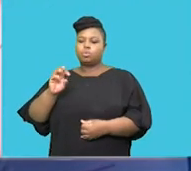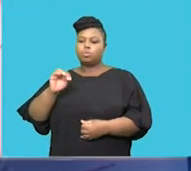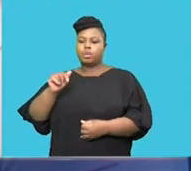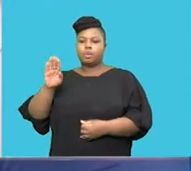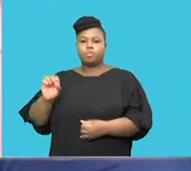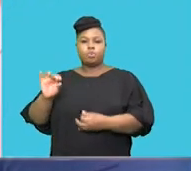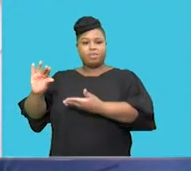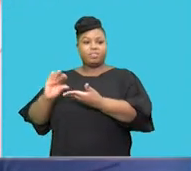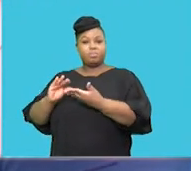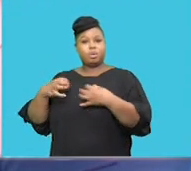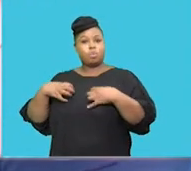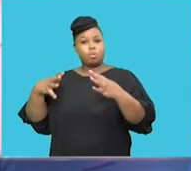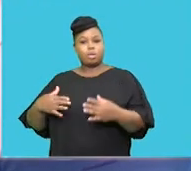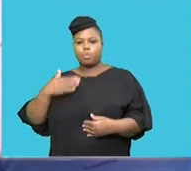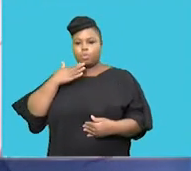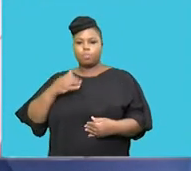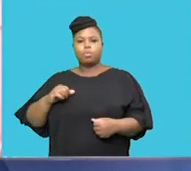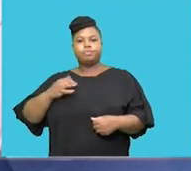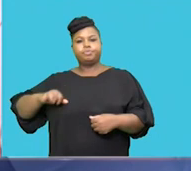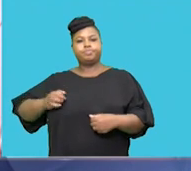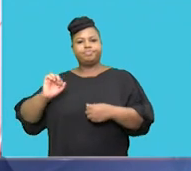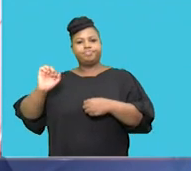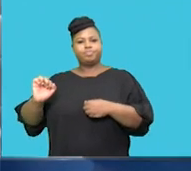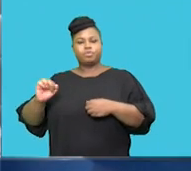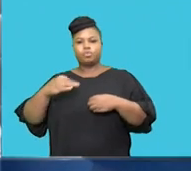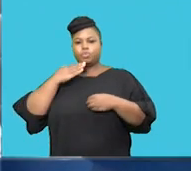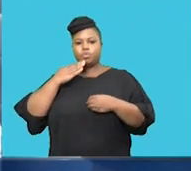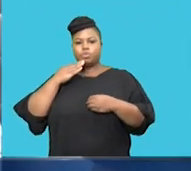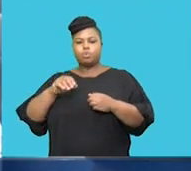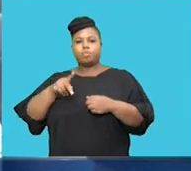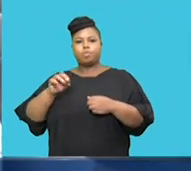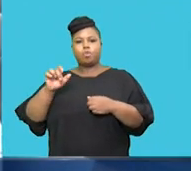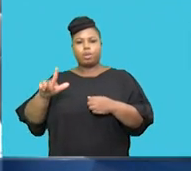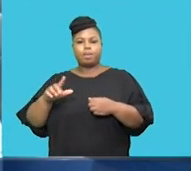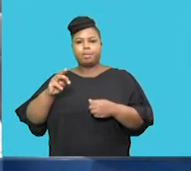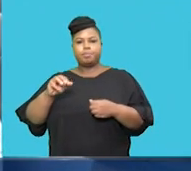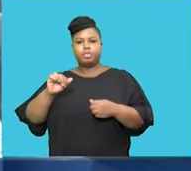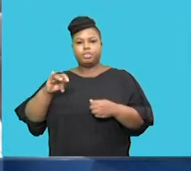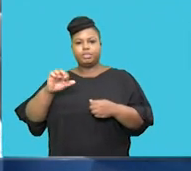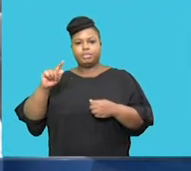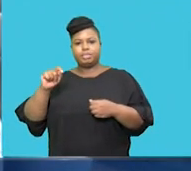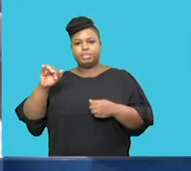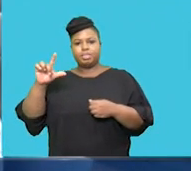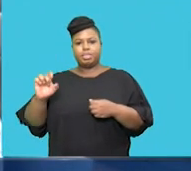e mong a yona e leng mokgwenyana wa motlatsa mo presidente wa naga e leng Paul Mashatile le mong sa